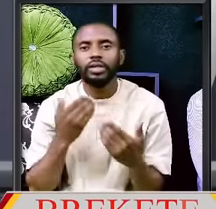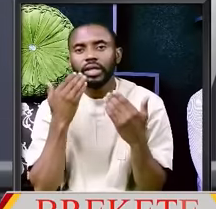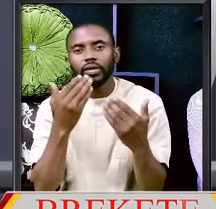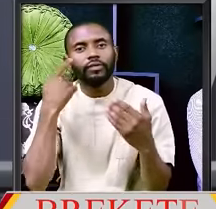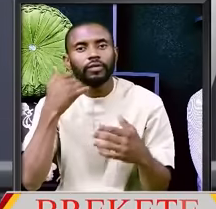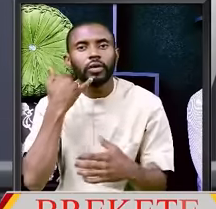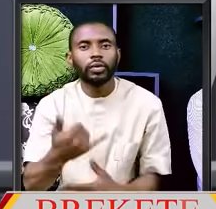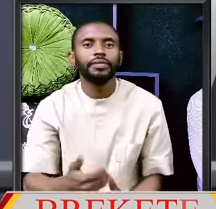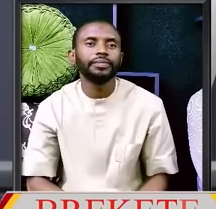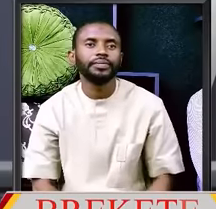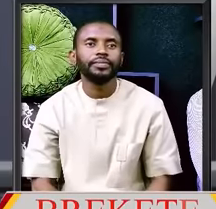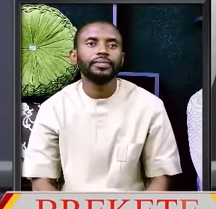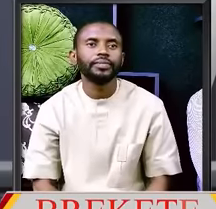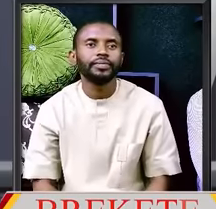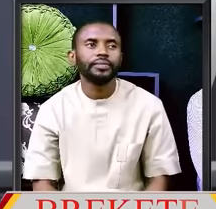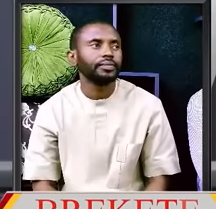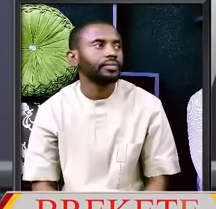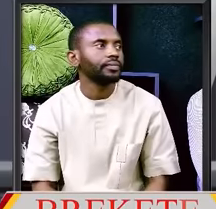for calling.